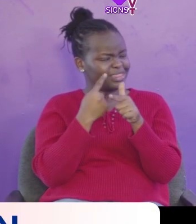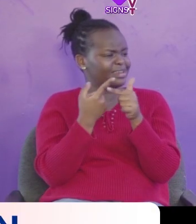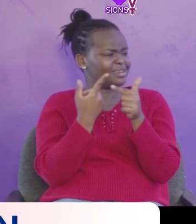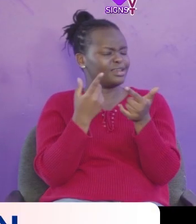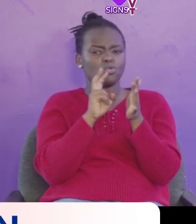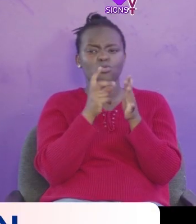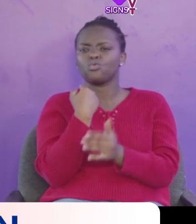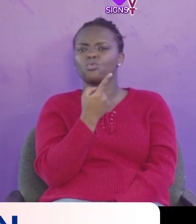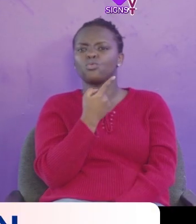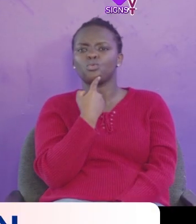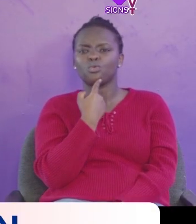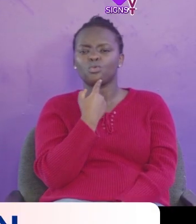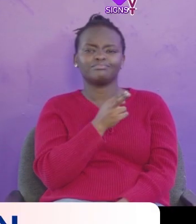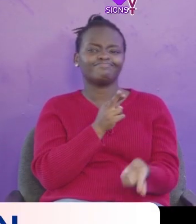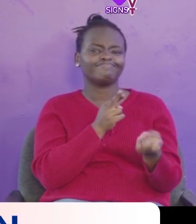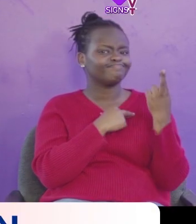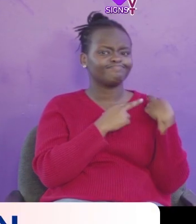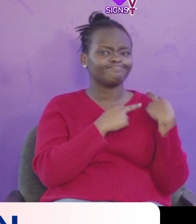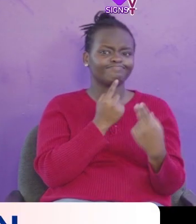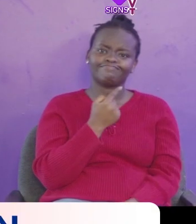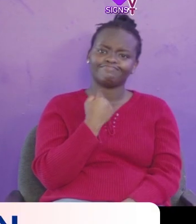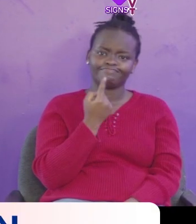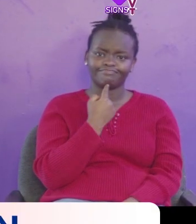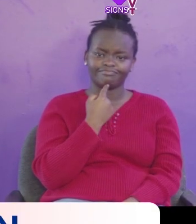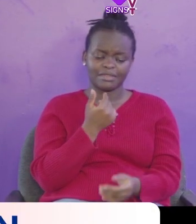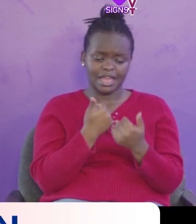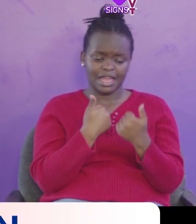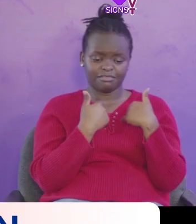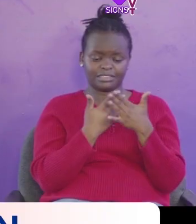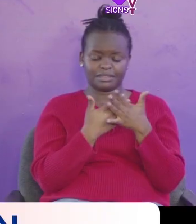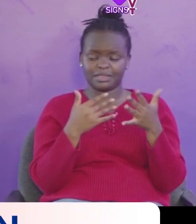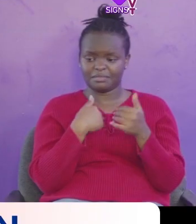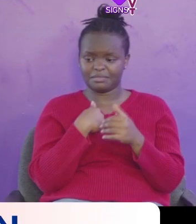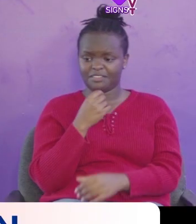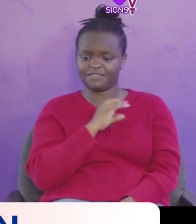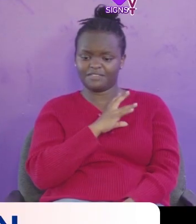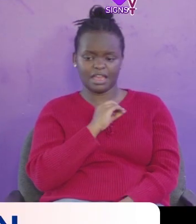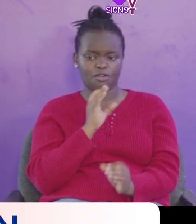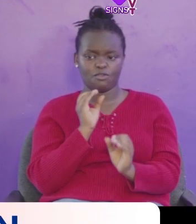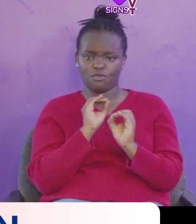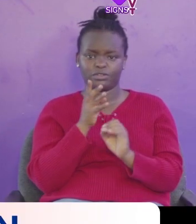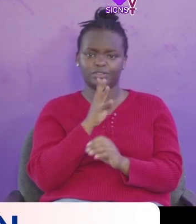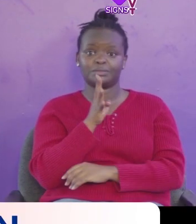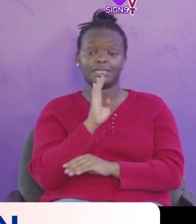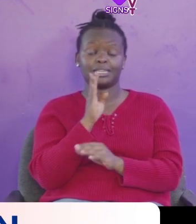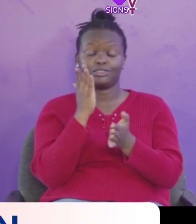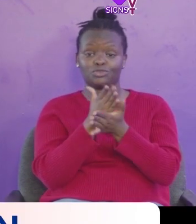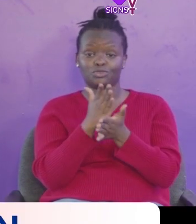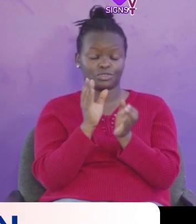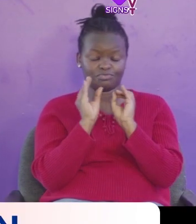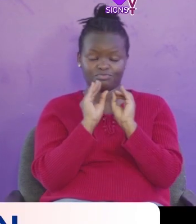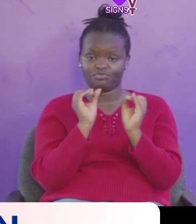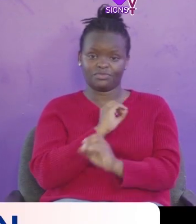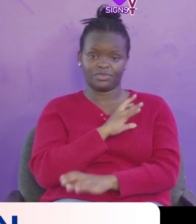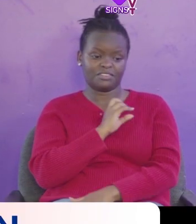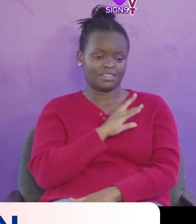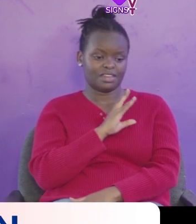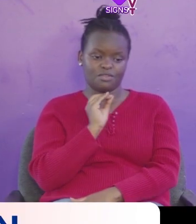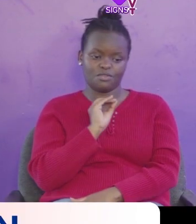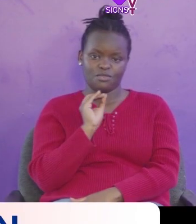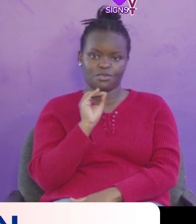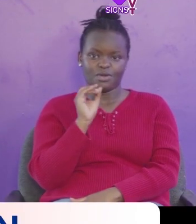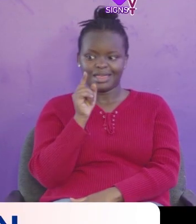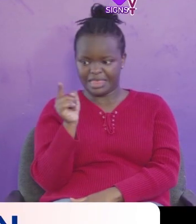doing this. But again, something that I don't fear is, I don't fear speaking out the truth. Okay. It's not that these people does not know. They